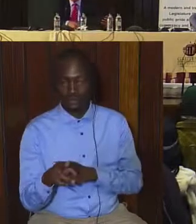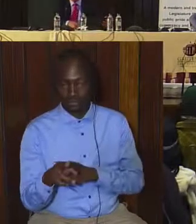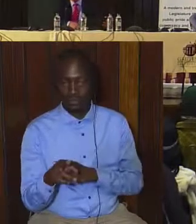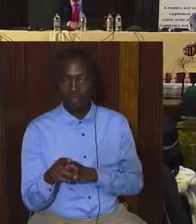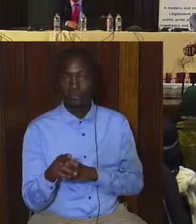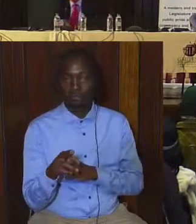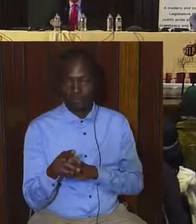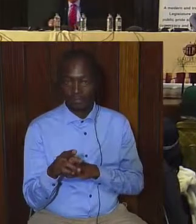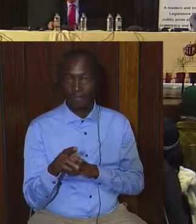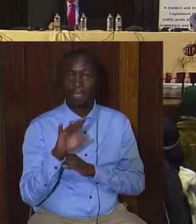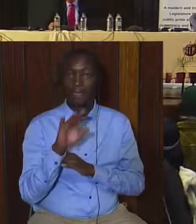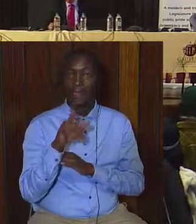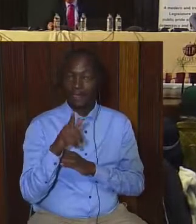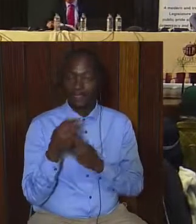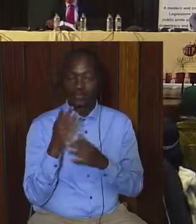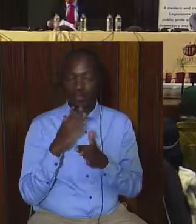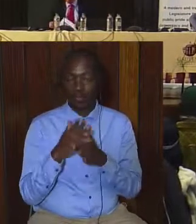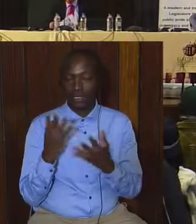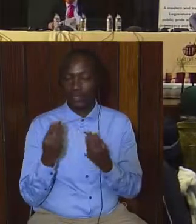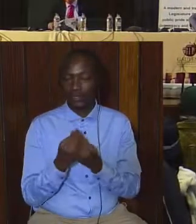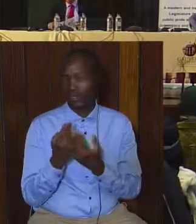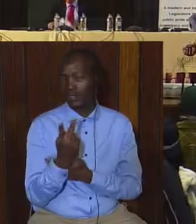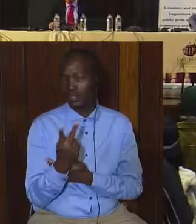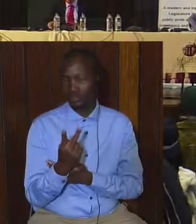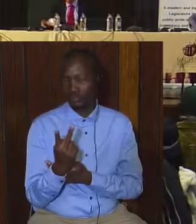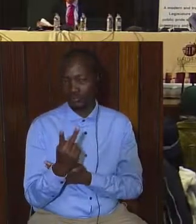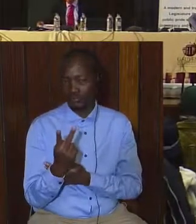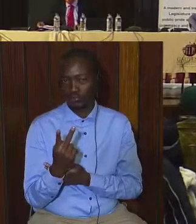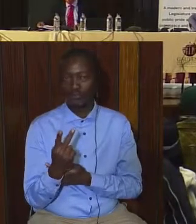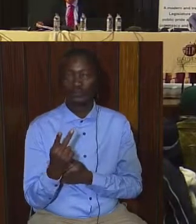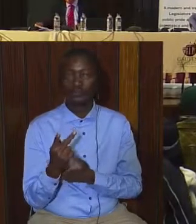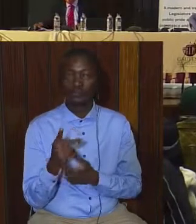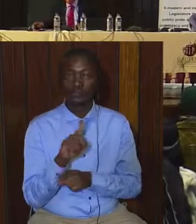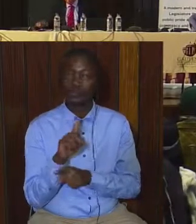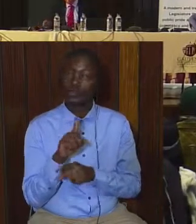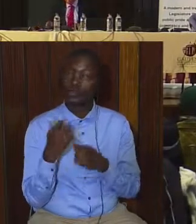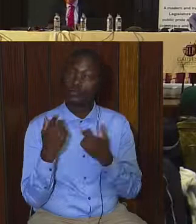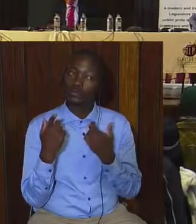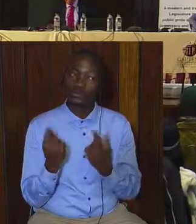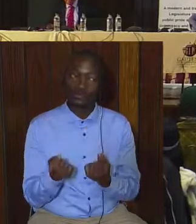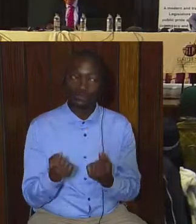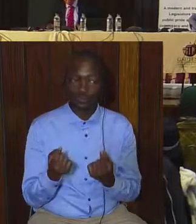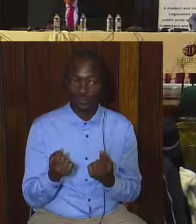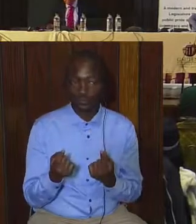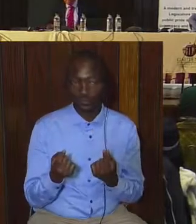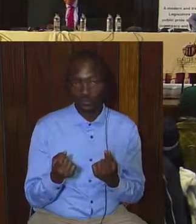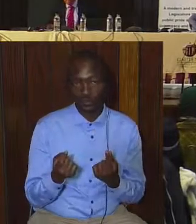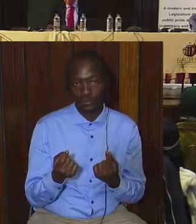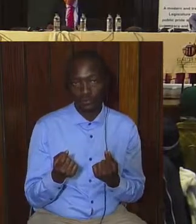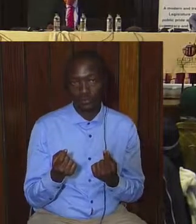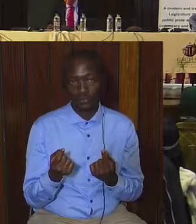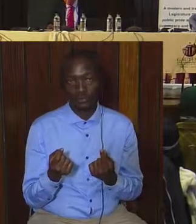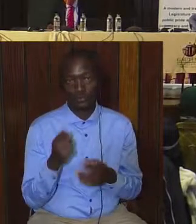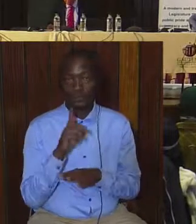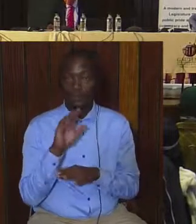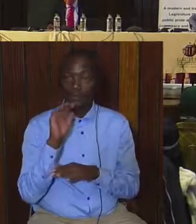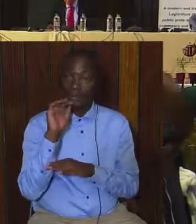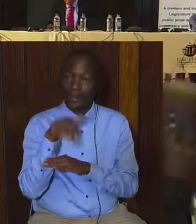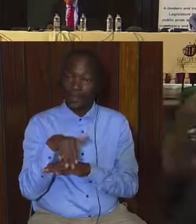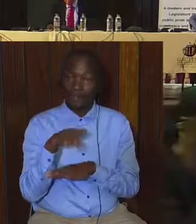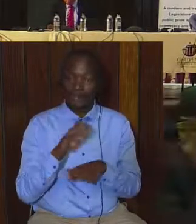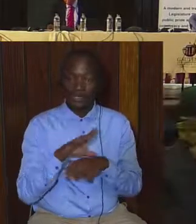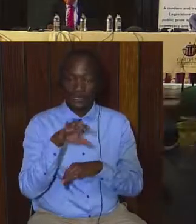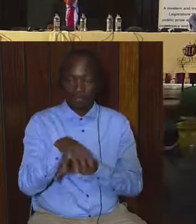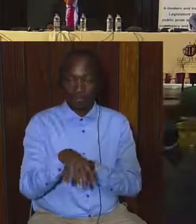So let's deal with those two. What I'm going to do, though, is after the